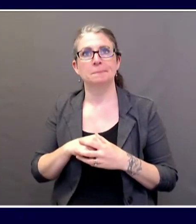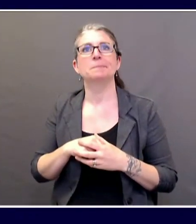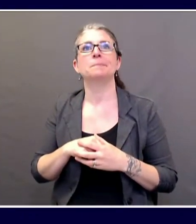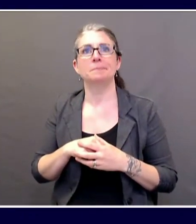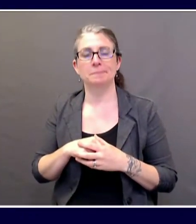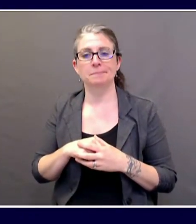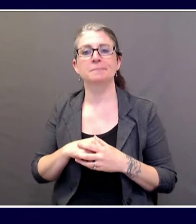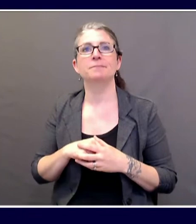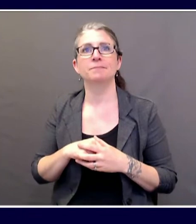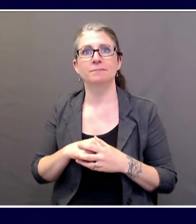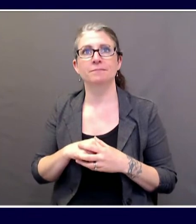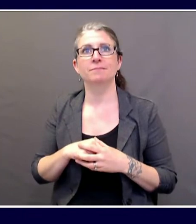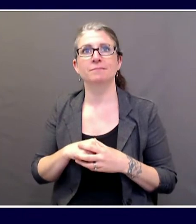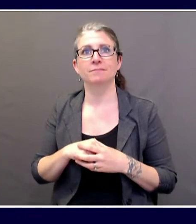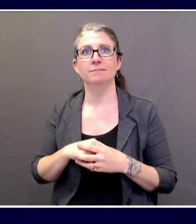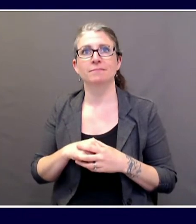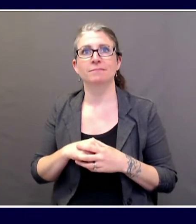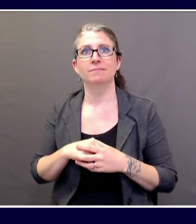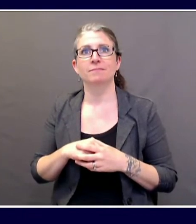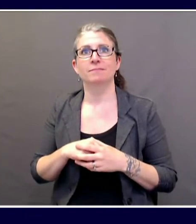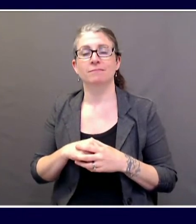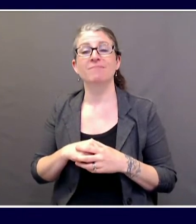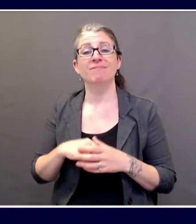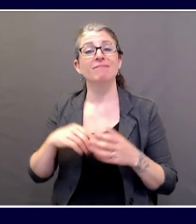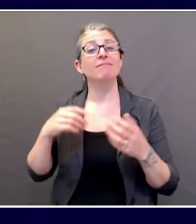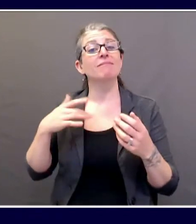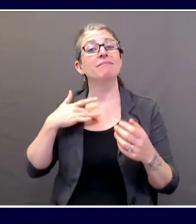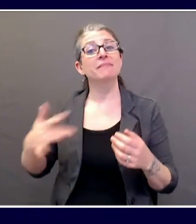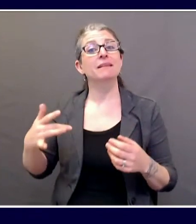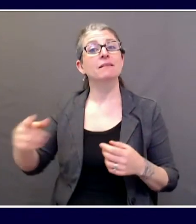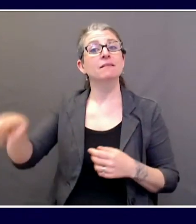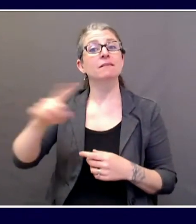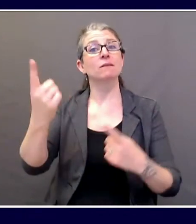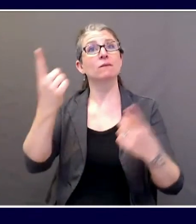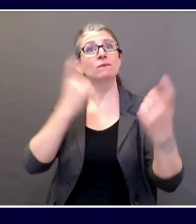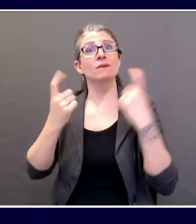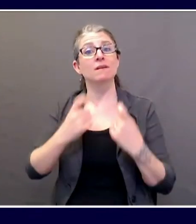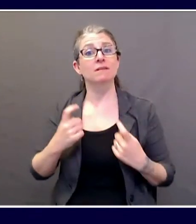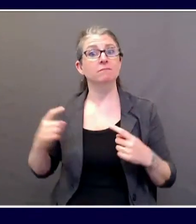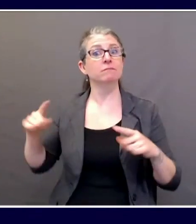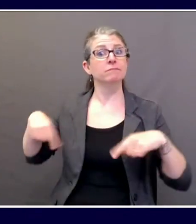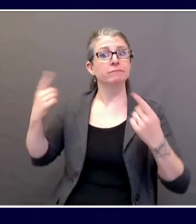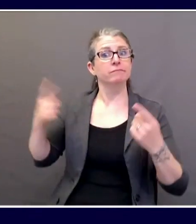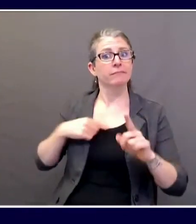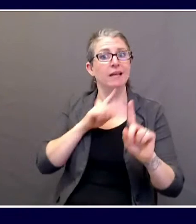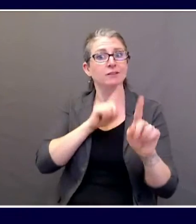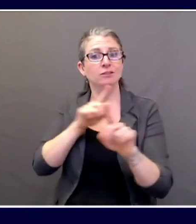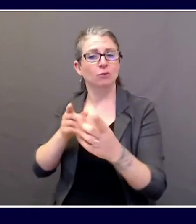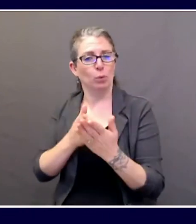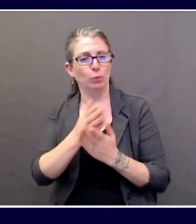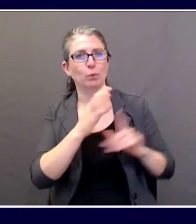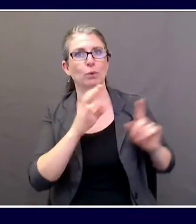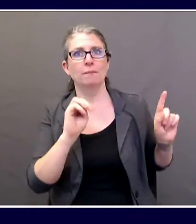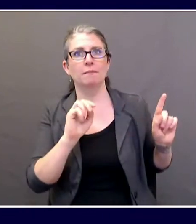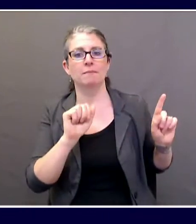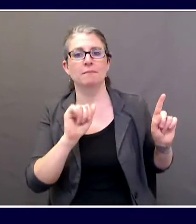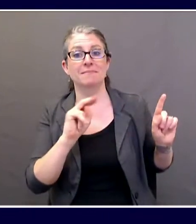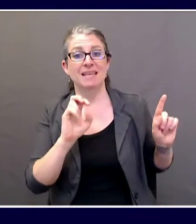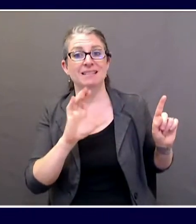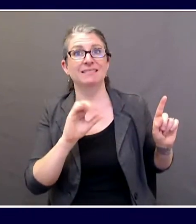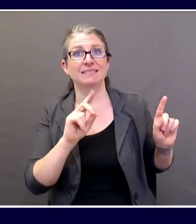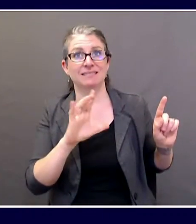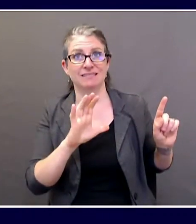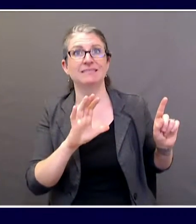have sent into us just in the last week around your questions, your concerns about the